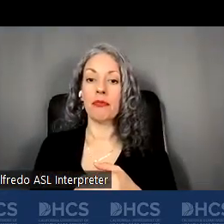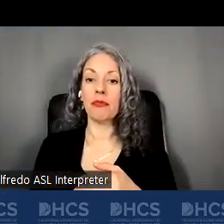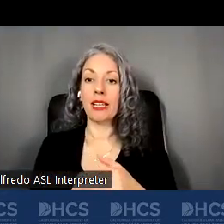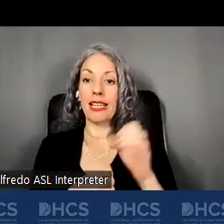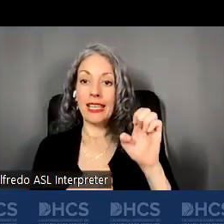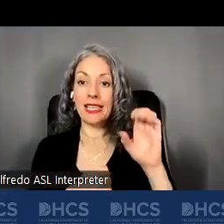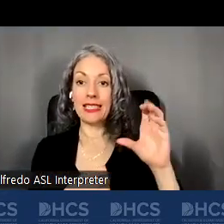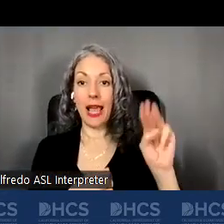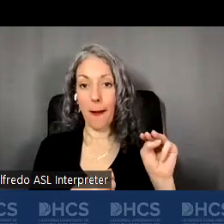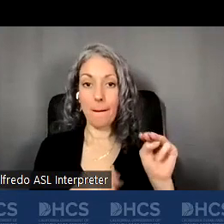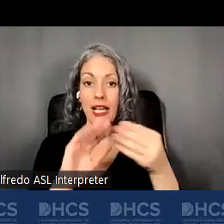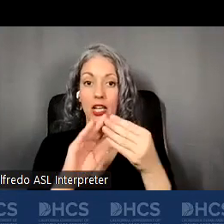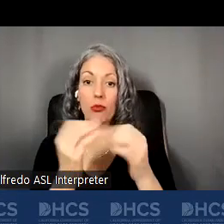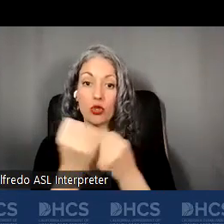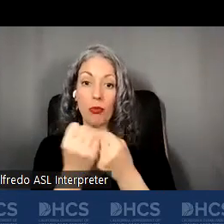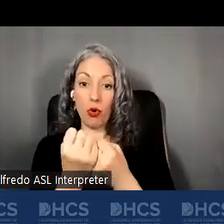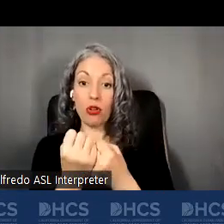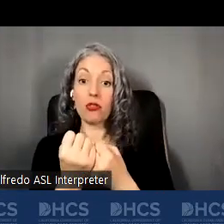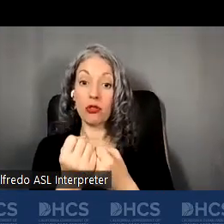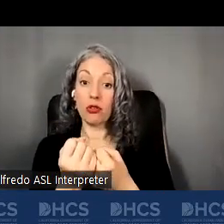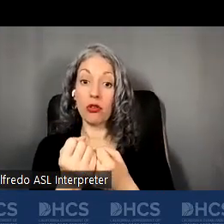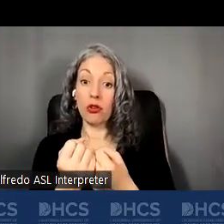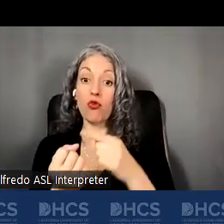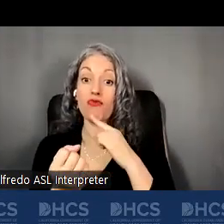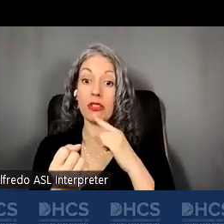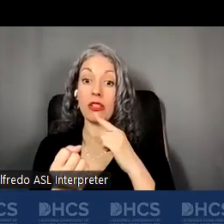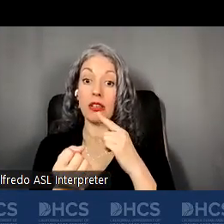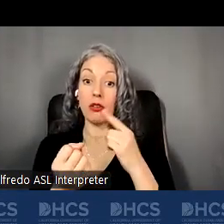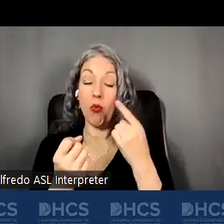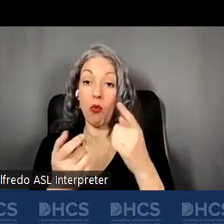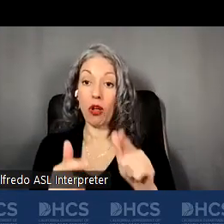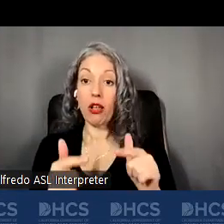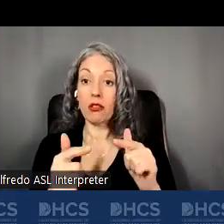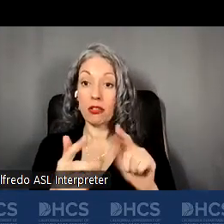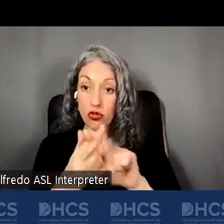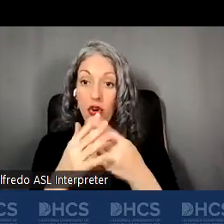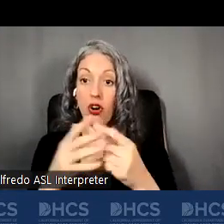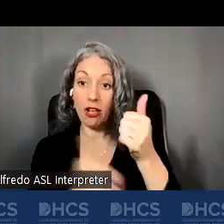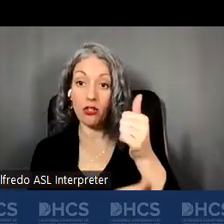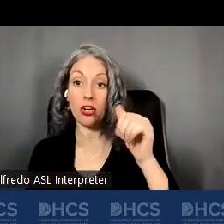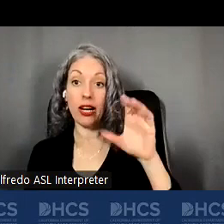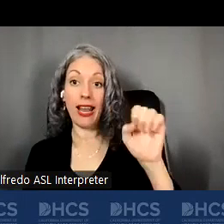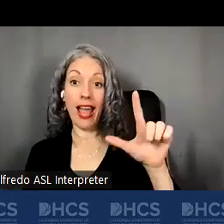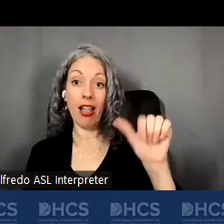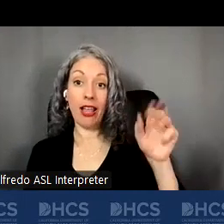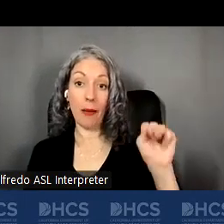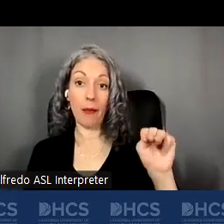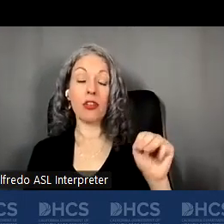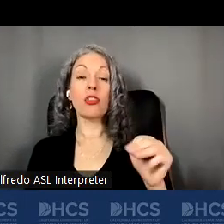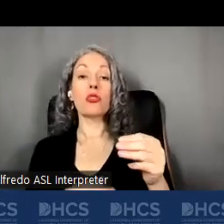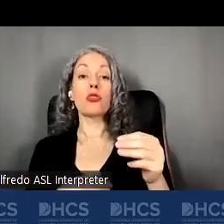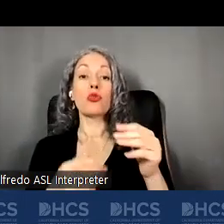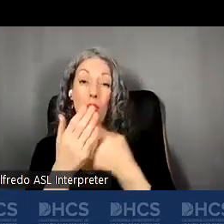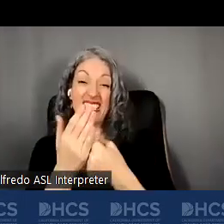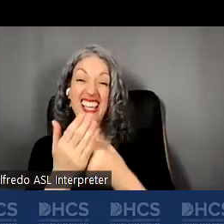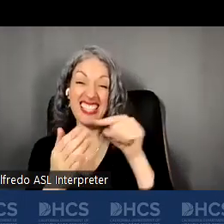and community supports are really a couple of the key initiatives to go live under CalAIM. So I want to spend a couple of minutes about each of those. So